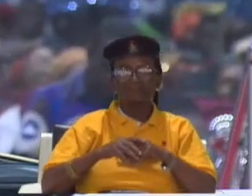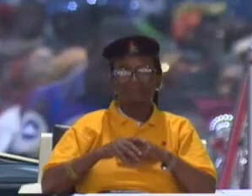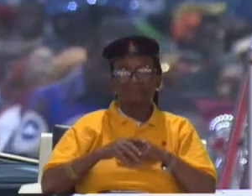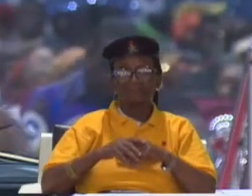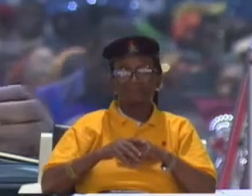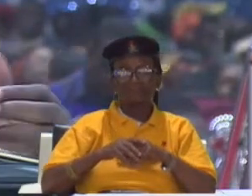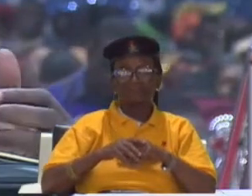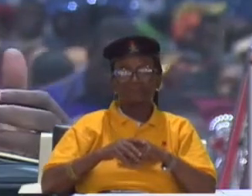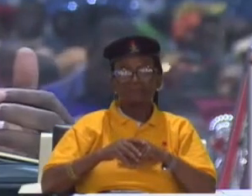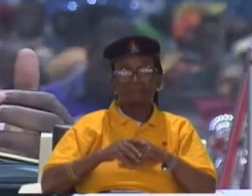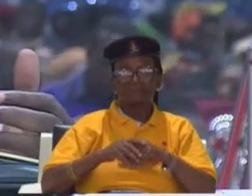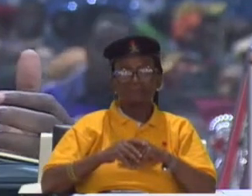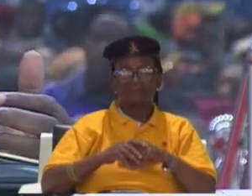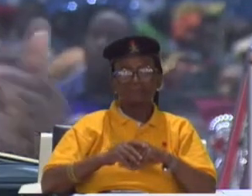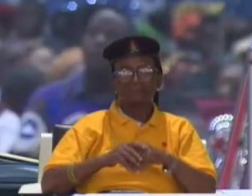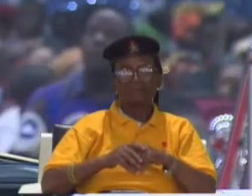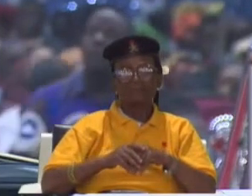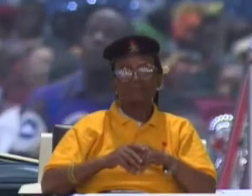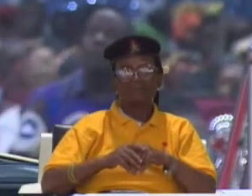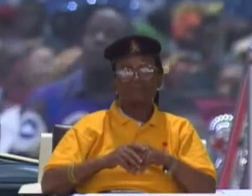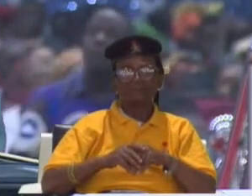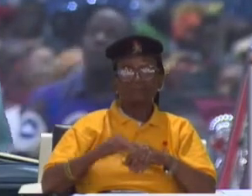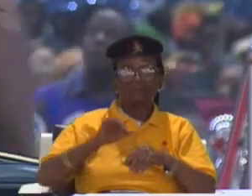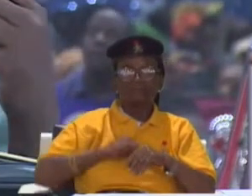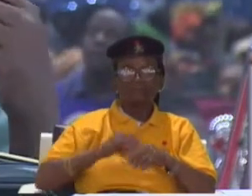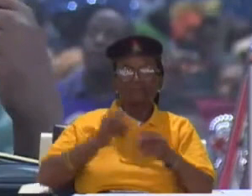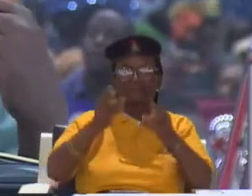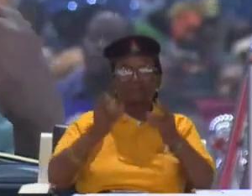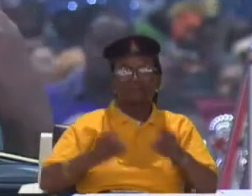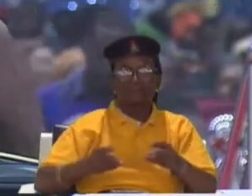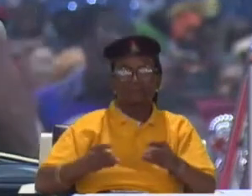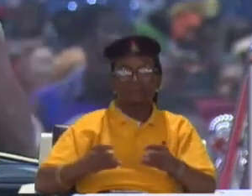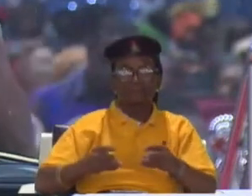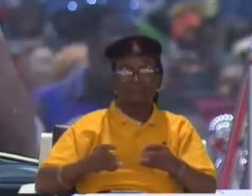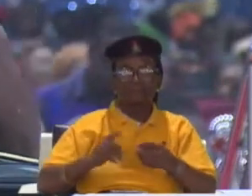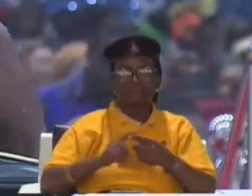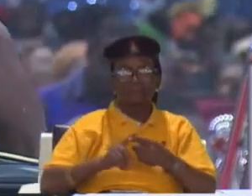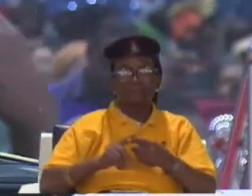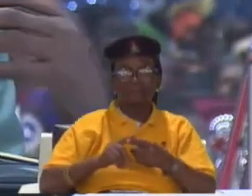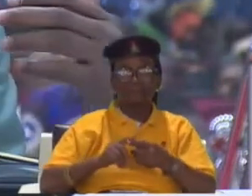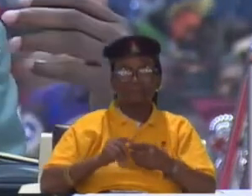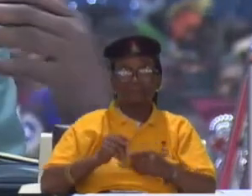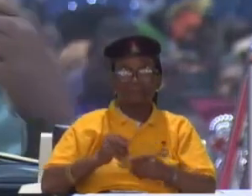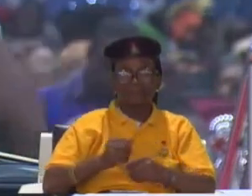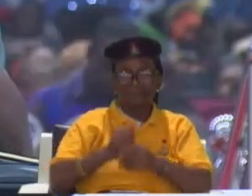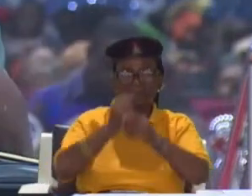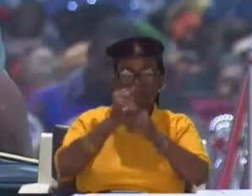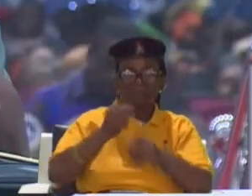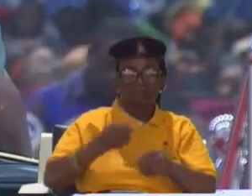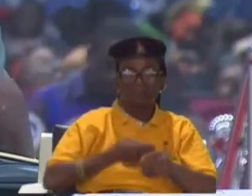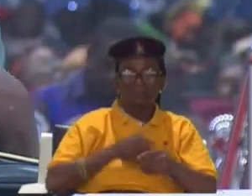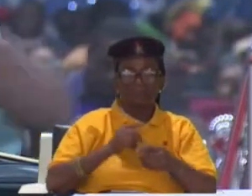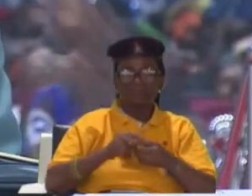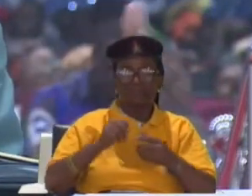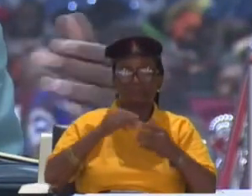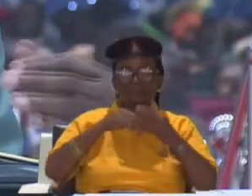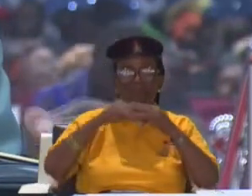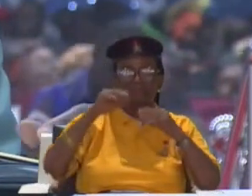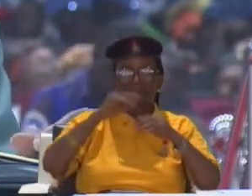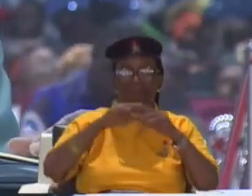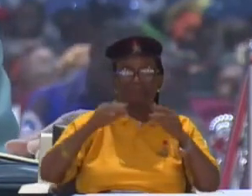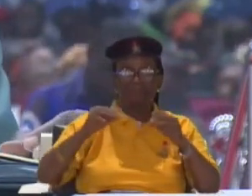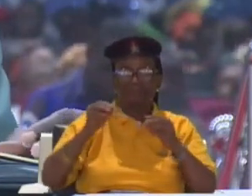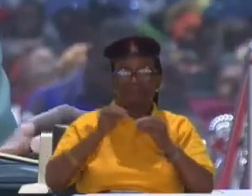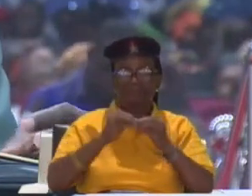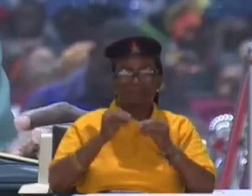Don't you help us to build more dormitories, more toilets, more bathrooms?